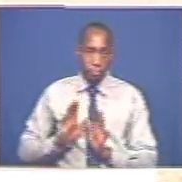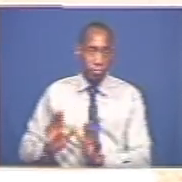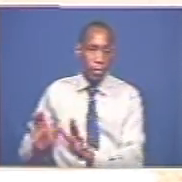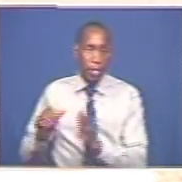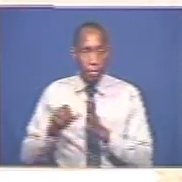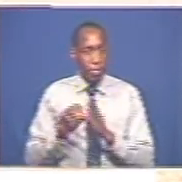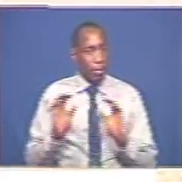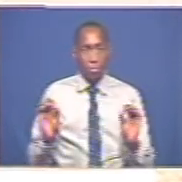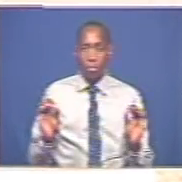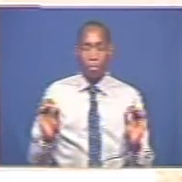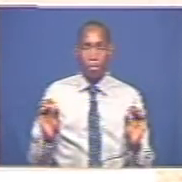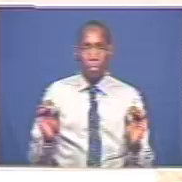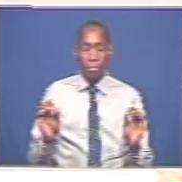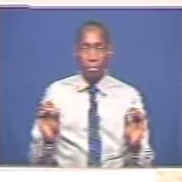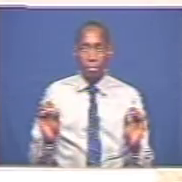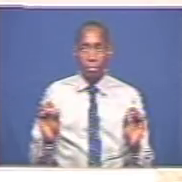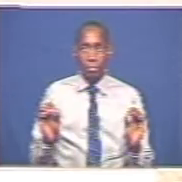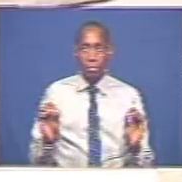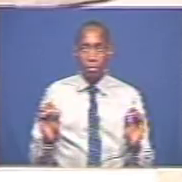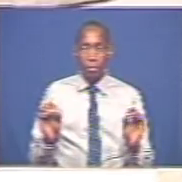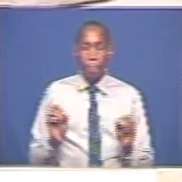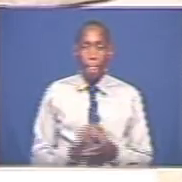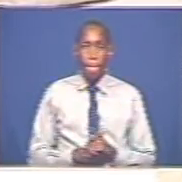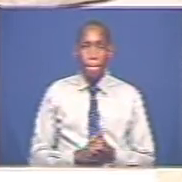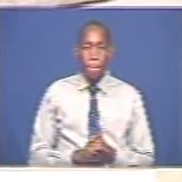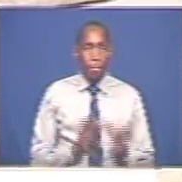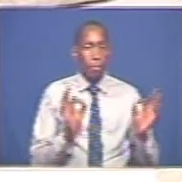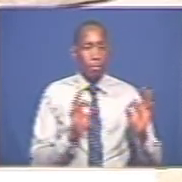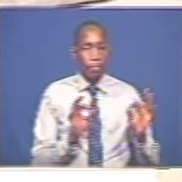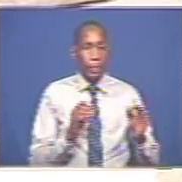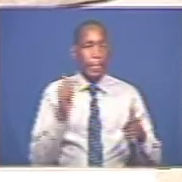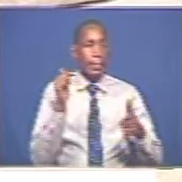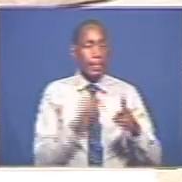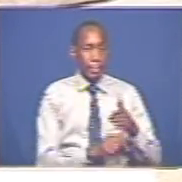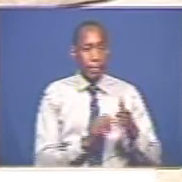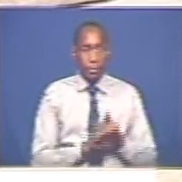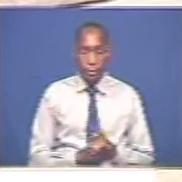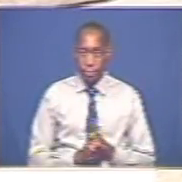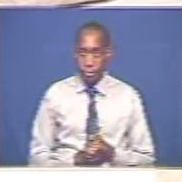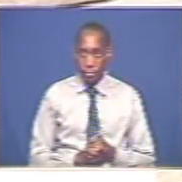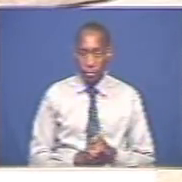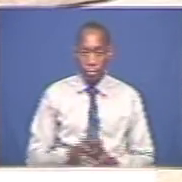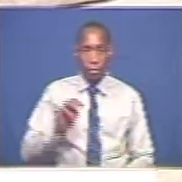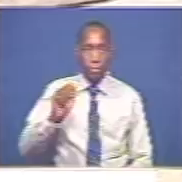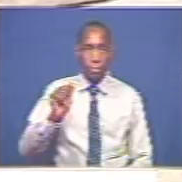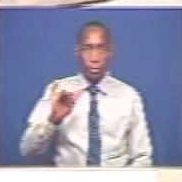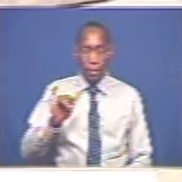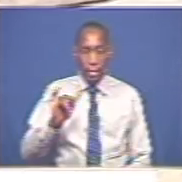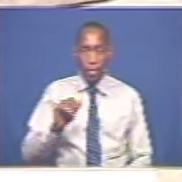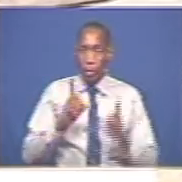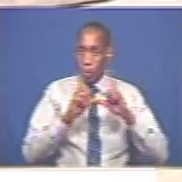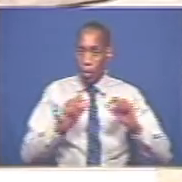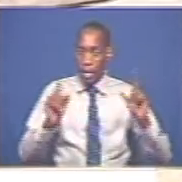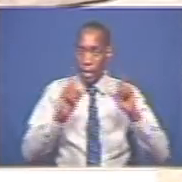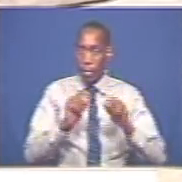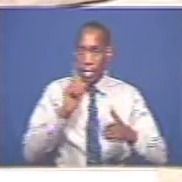It's okay. It's still okay? Yes. Wow, that's profound. Mary, yeah. Yes, what would you want to tell,